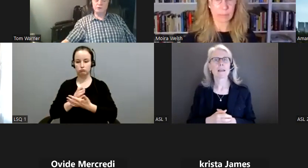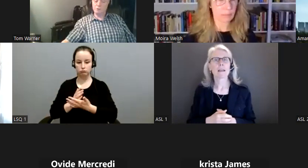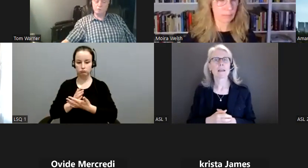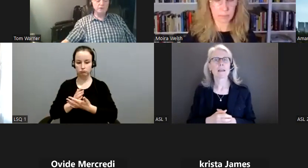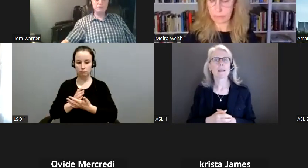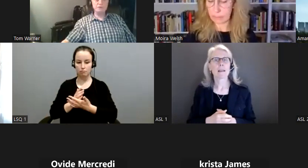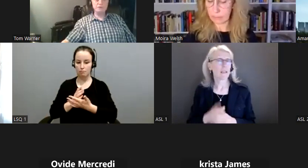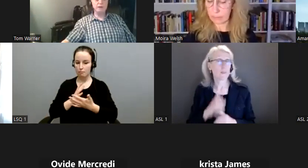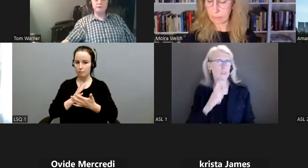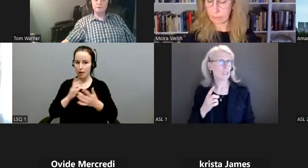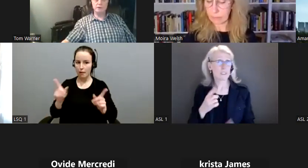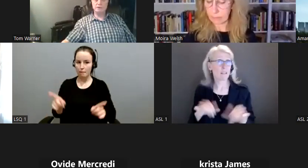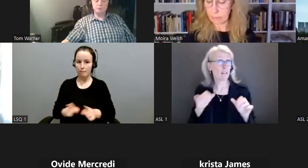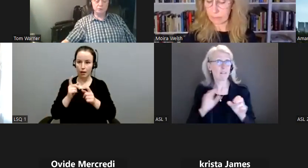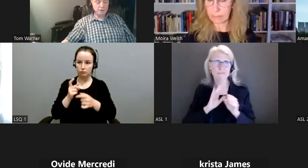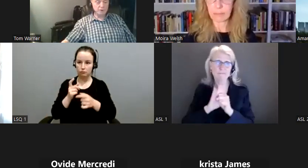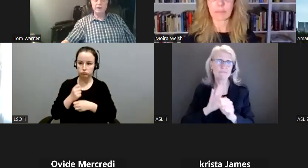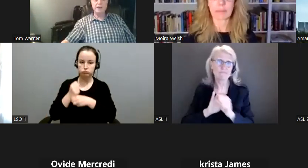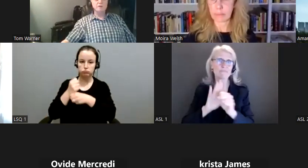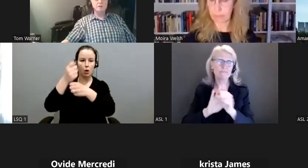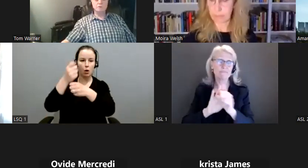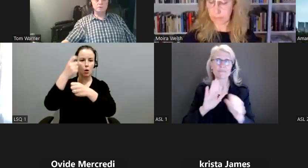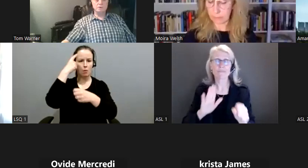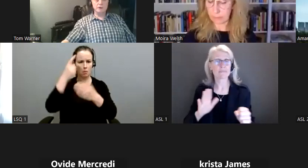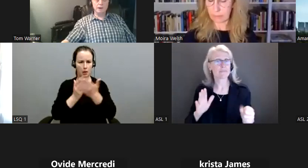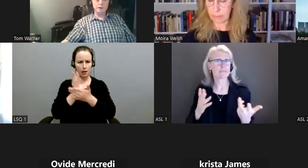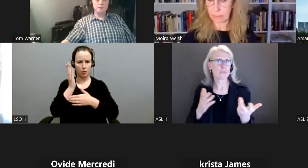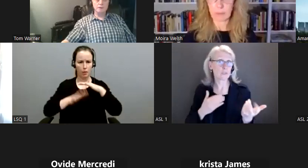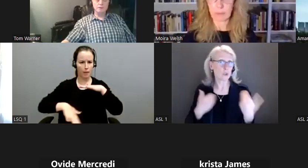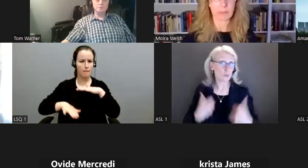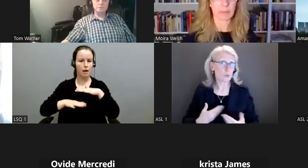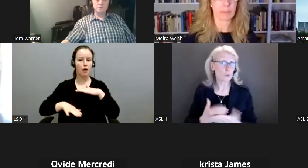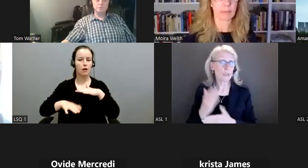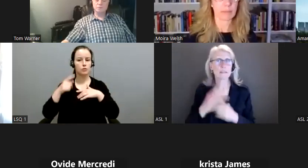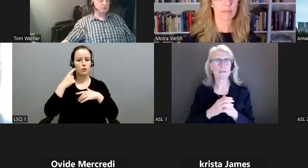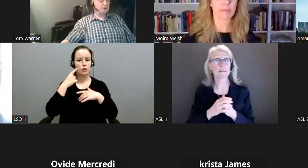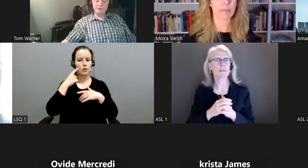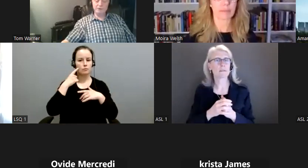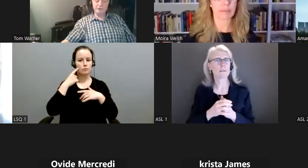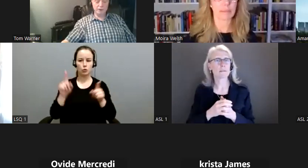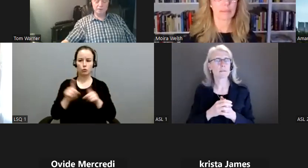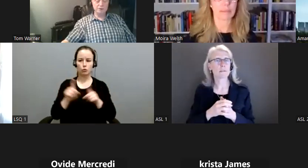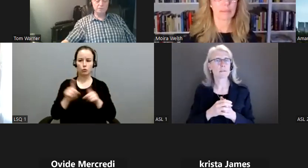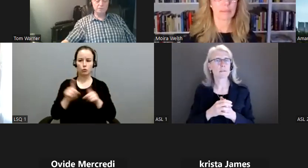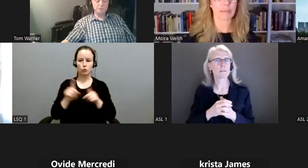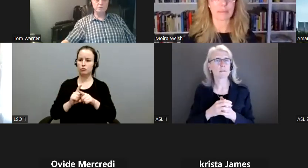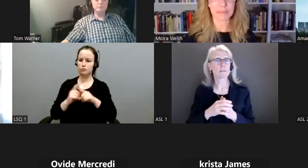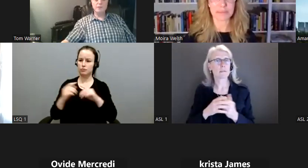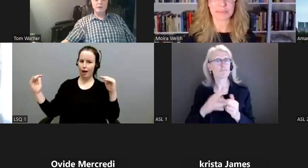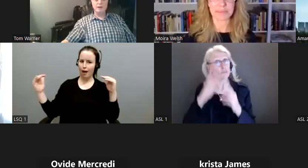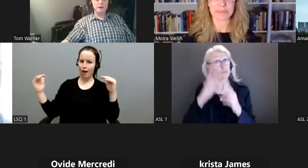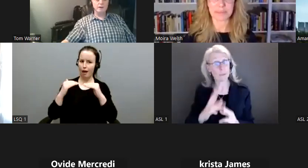basic human rights and equal treatment for 2S LGBTQI plus